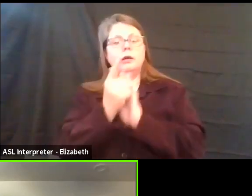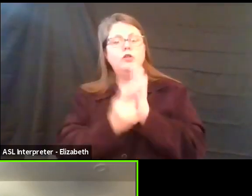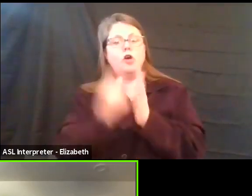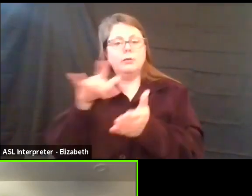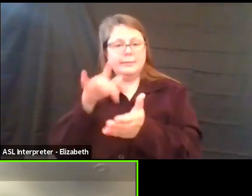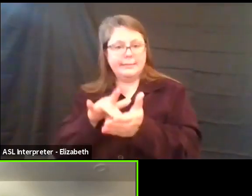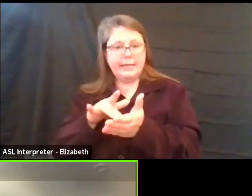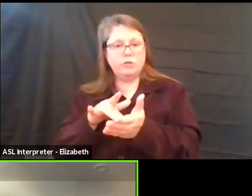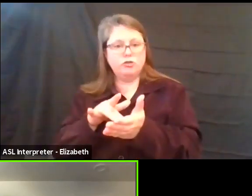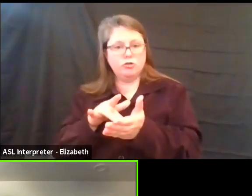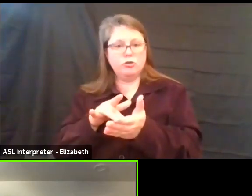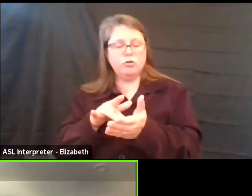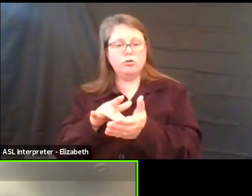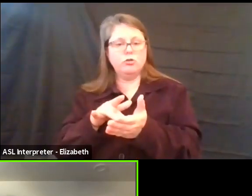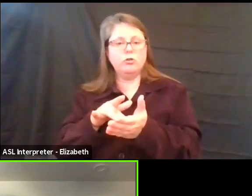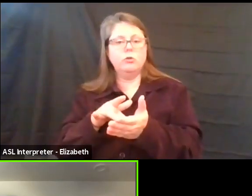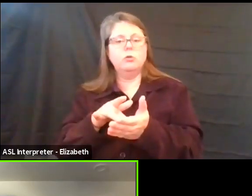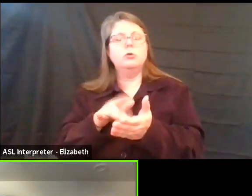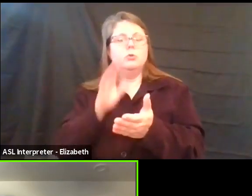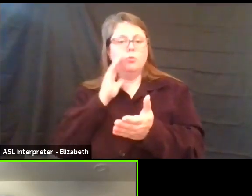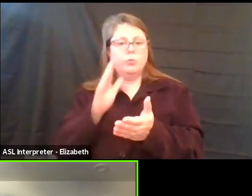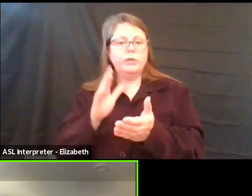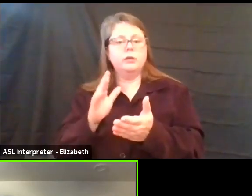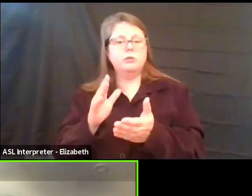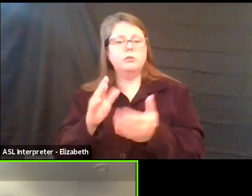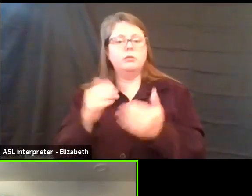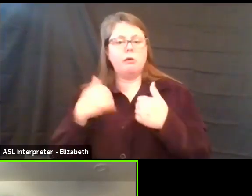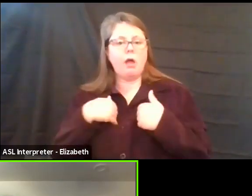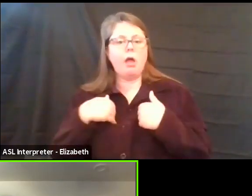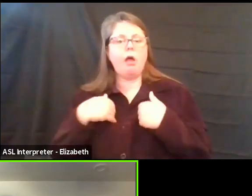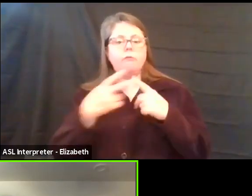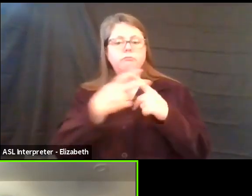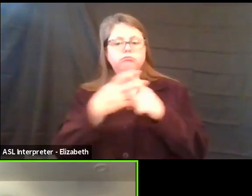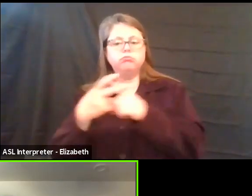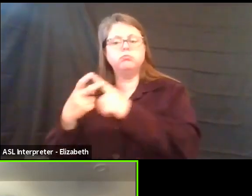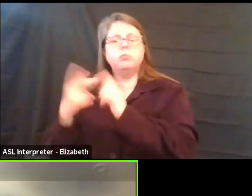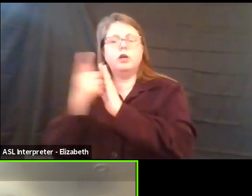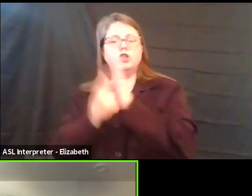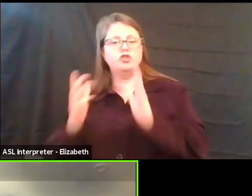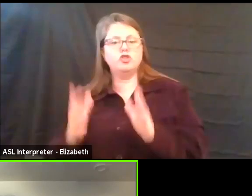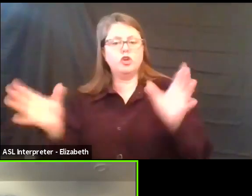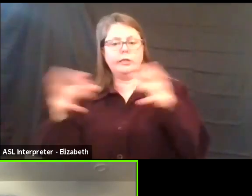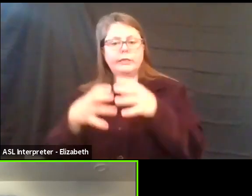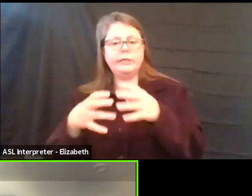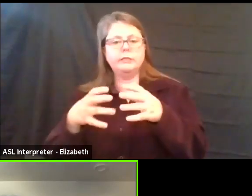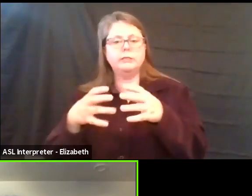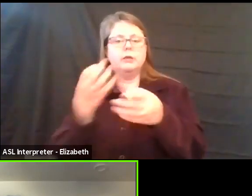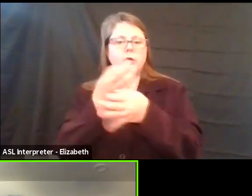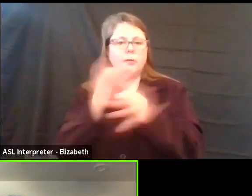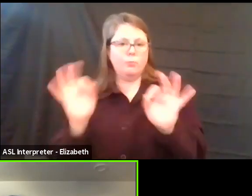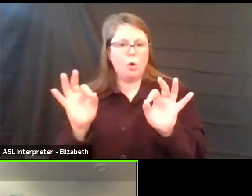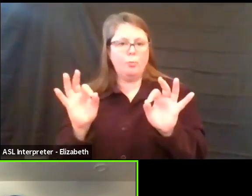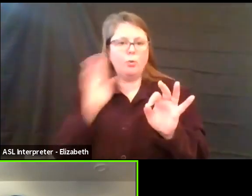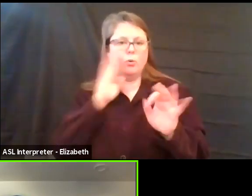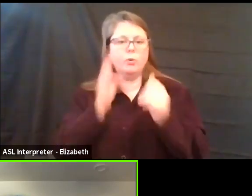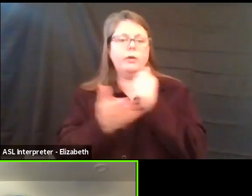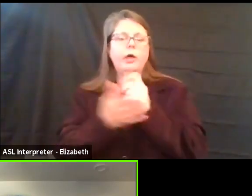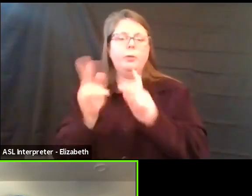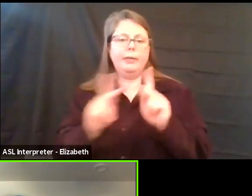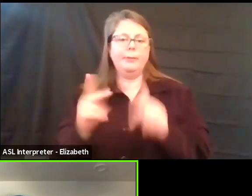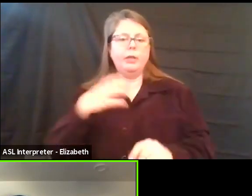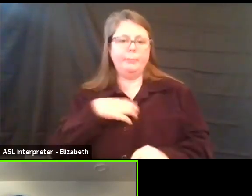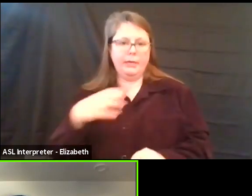of attorneys pro bono to assist low-income households with the process of appeal. And